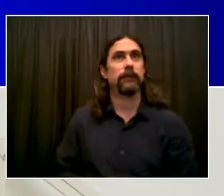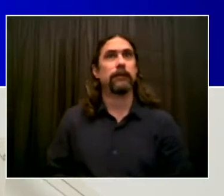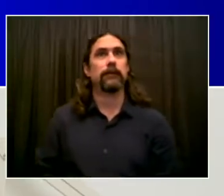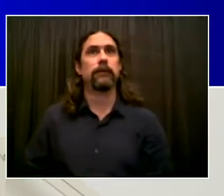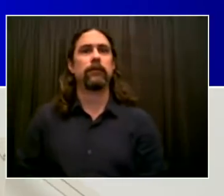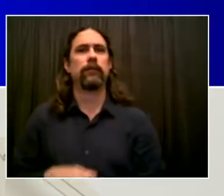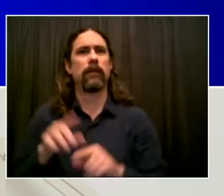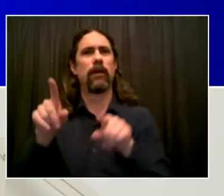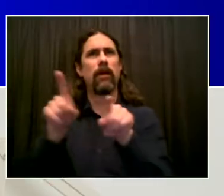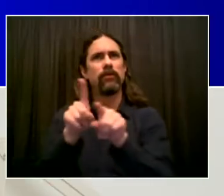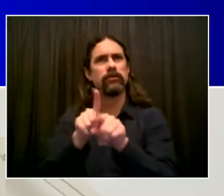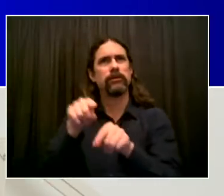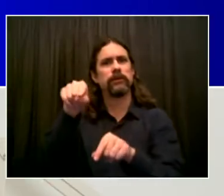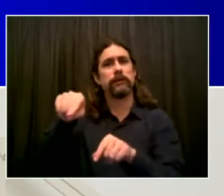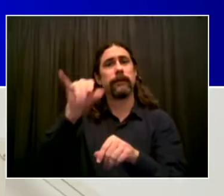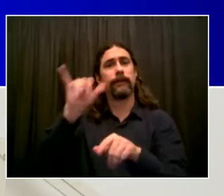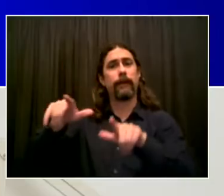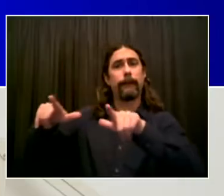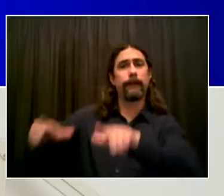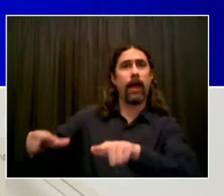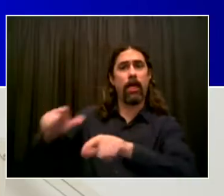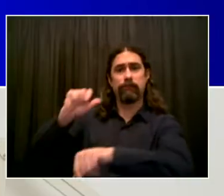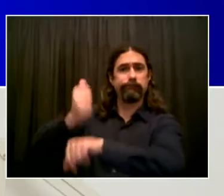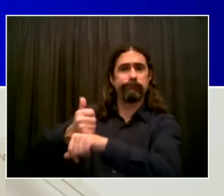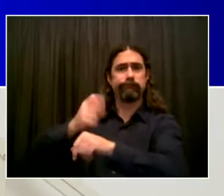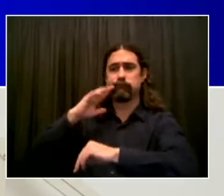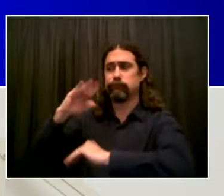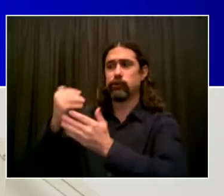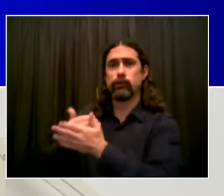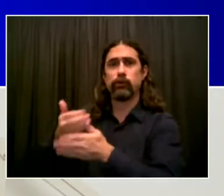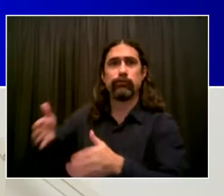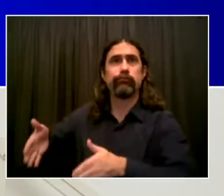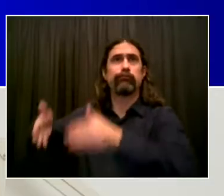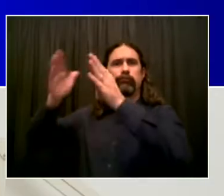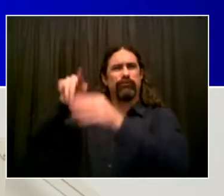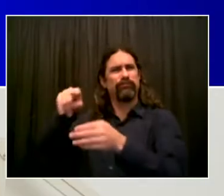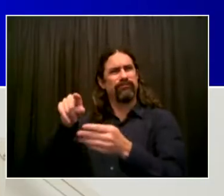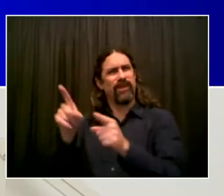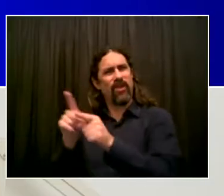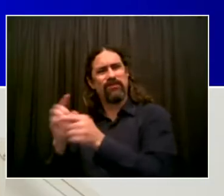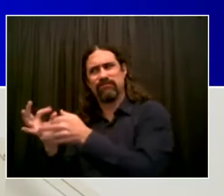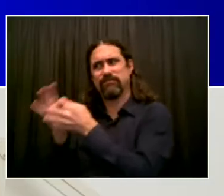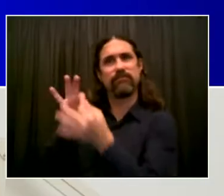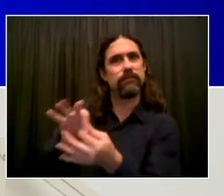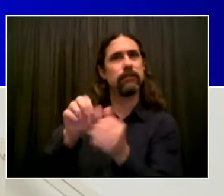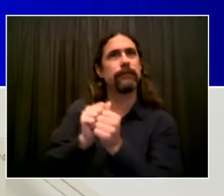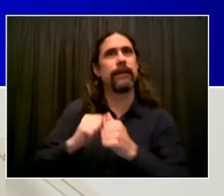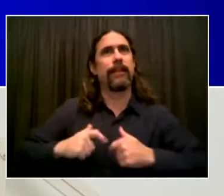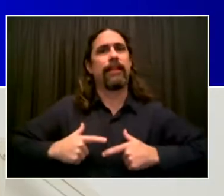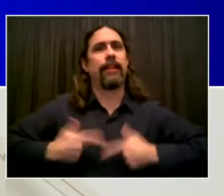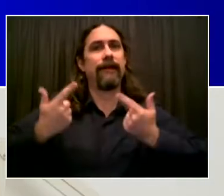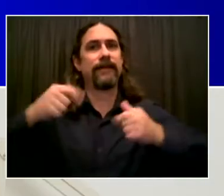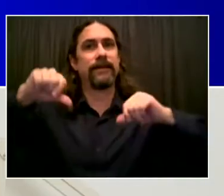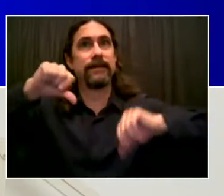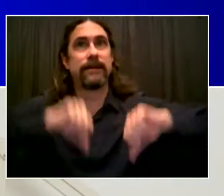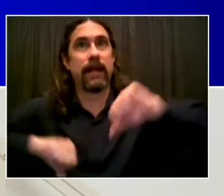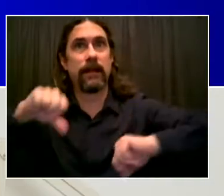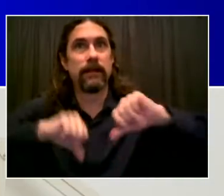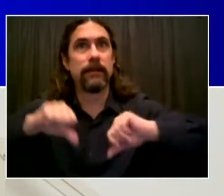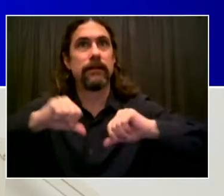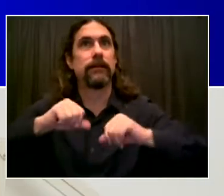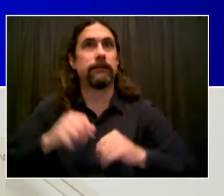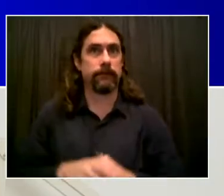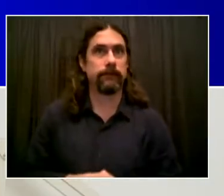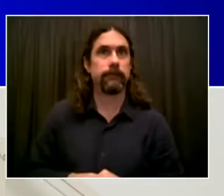forward, ever stronger, more diverse economy. But the Blood Center, let's remember why the Blood Center exists. It exists to